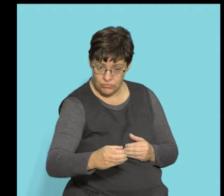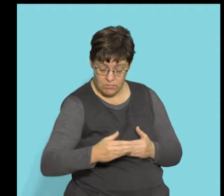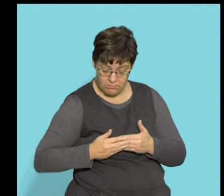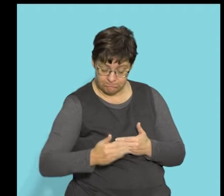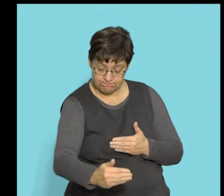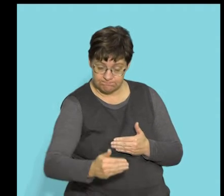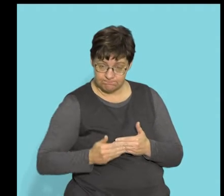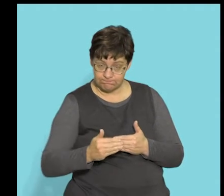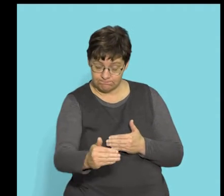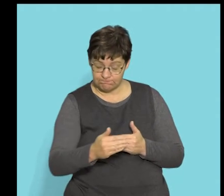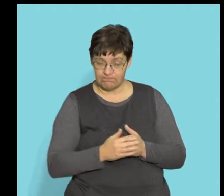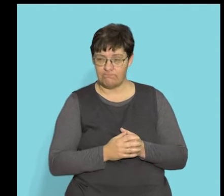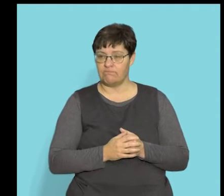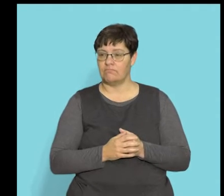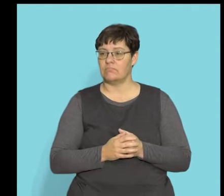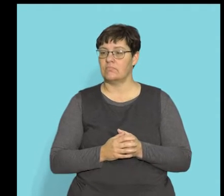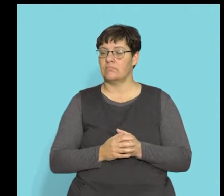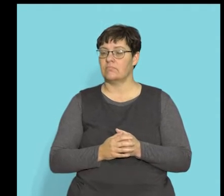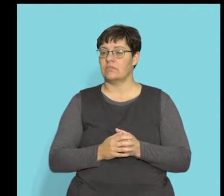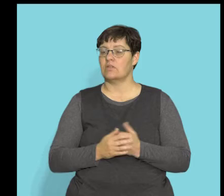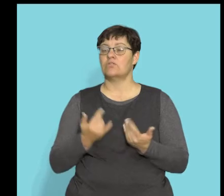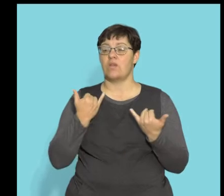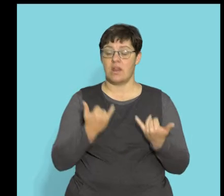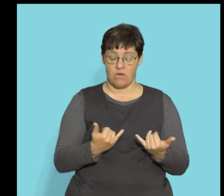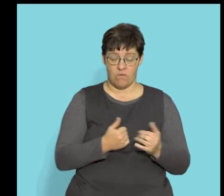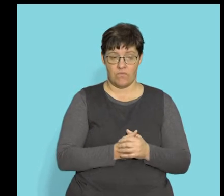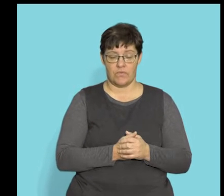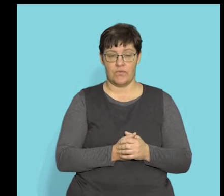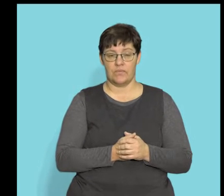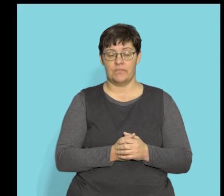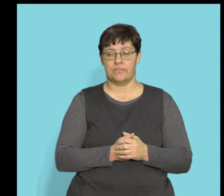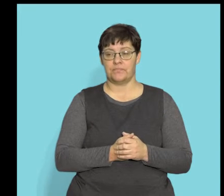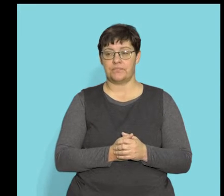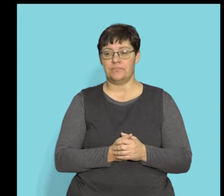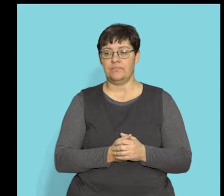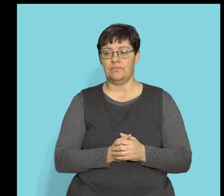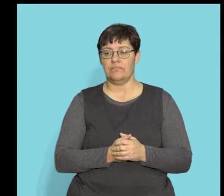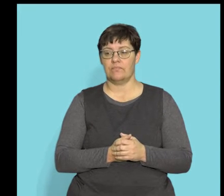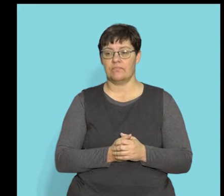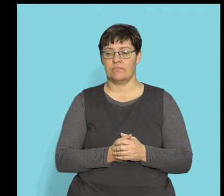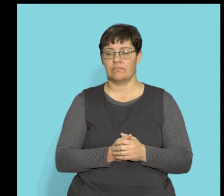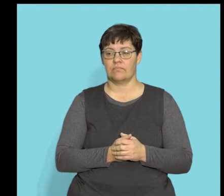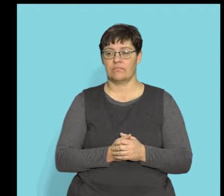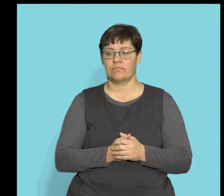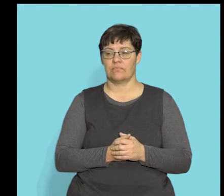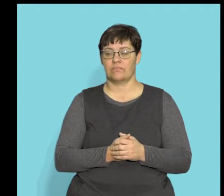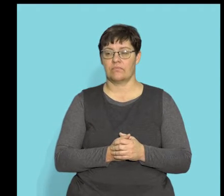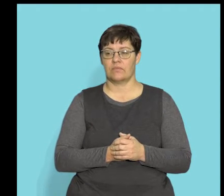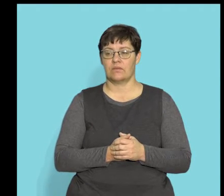to the width of the box. So we're now talking about that 21 centimeters. So let's look at the